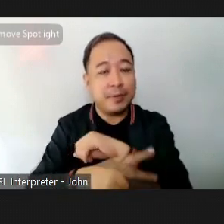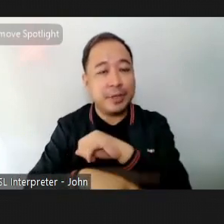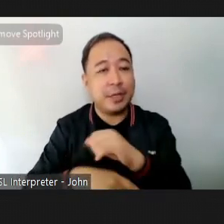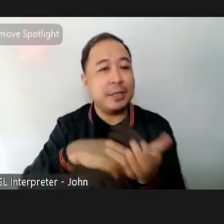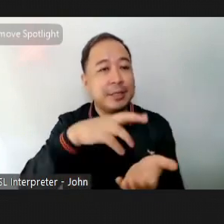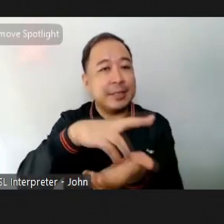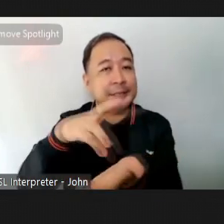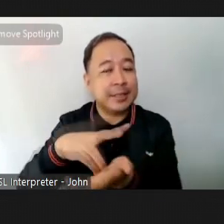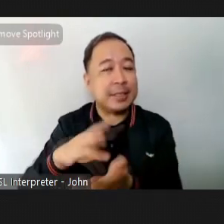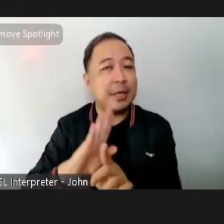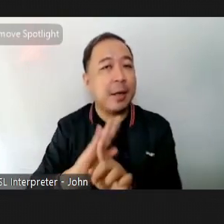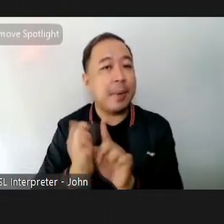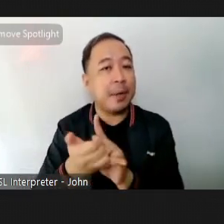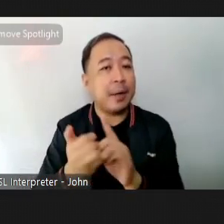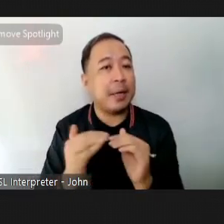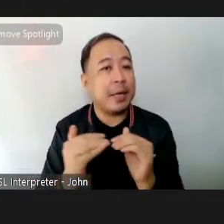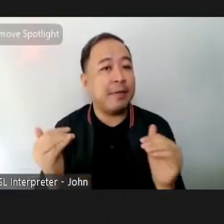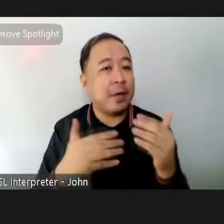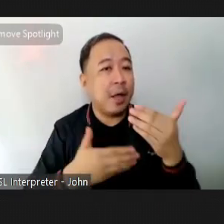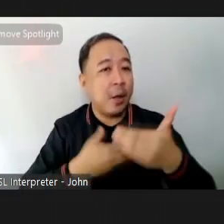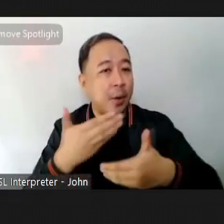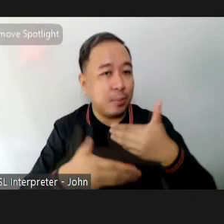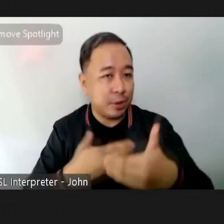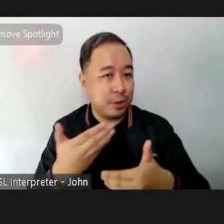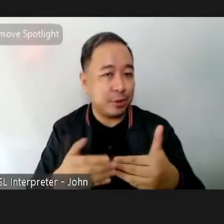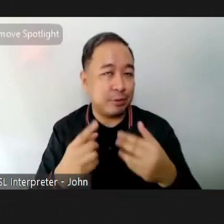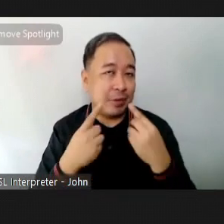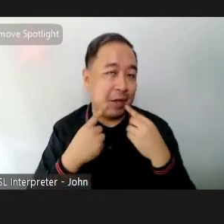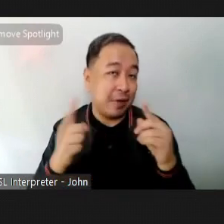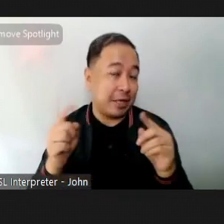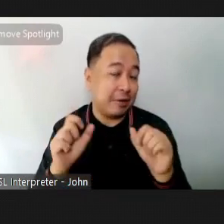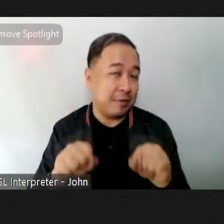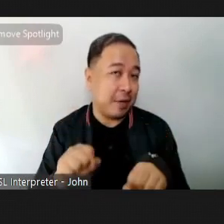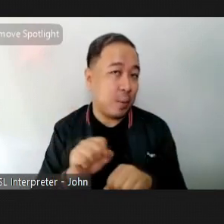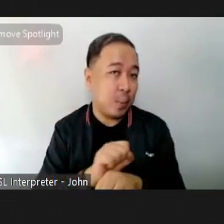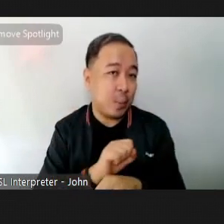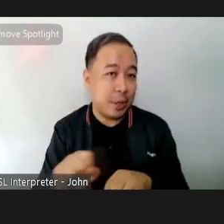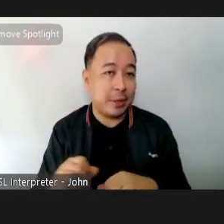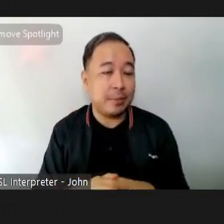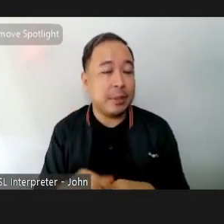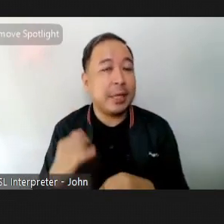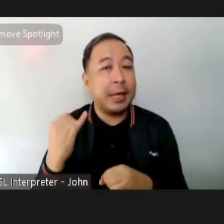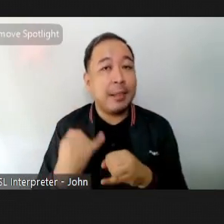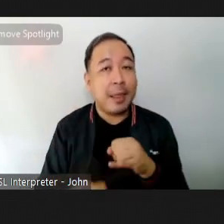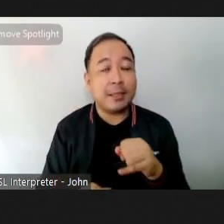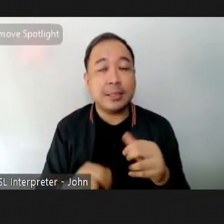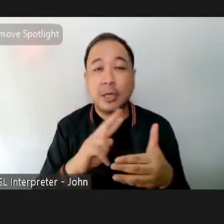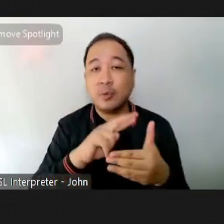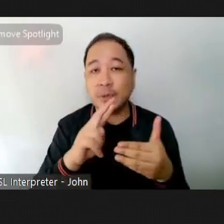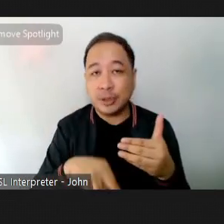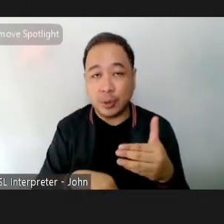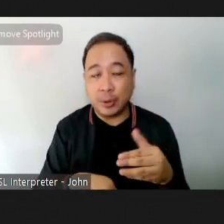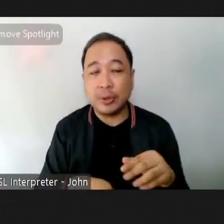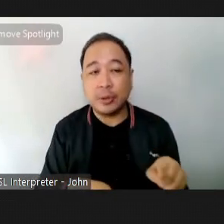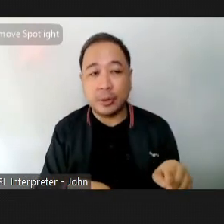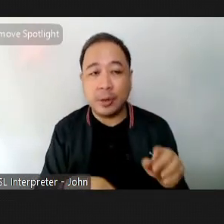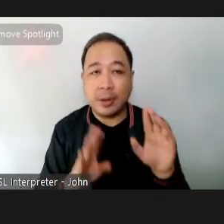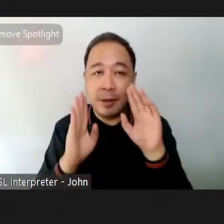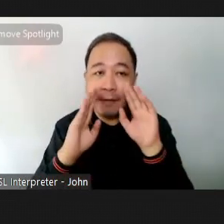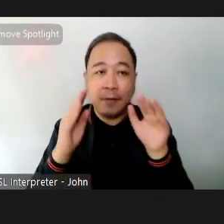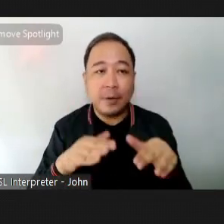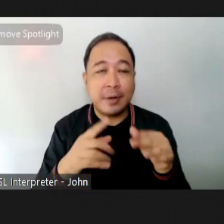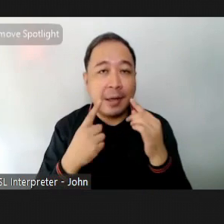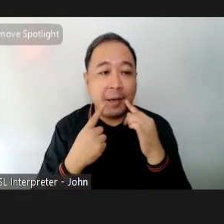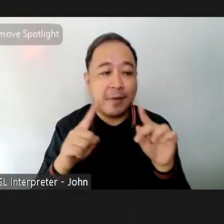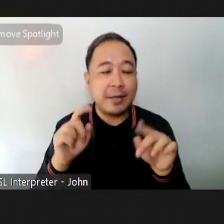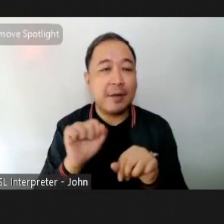barangay levels are operational and effectively functioning. So the last key result under the PPA VAC focuses on the effective